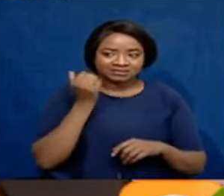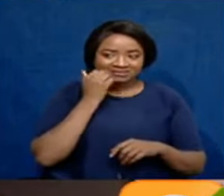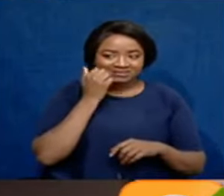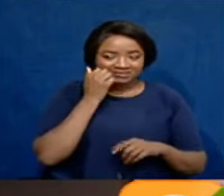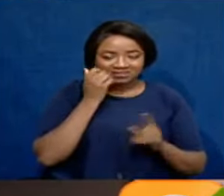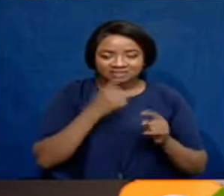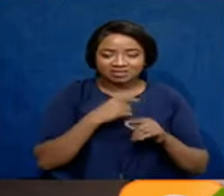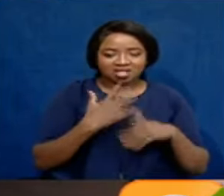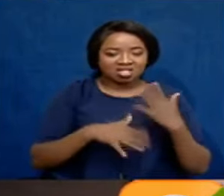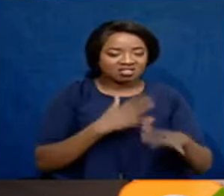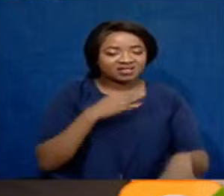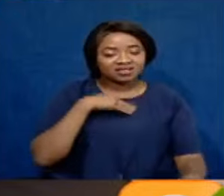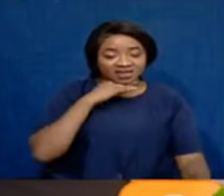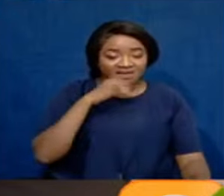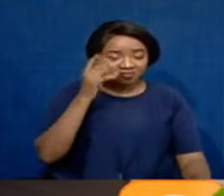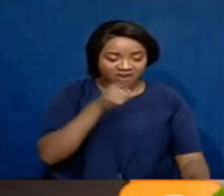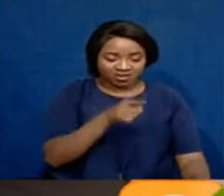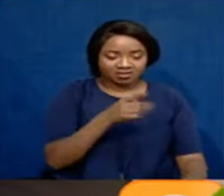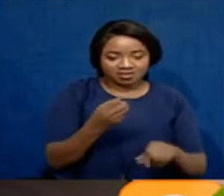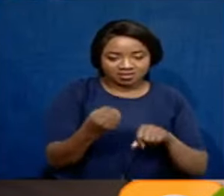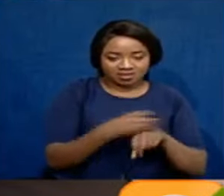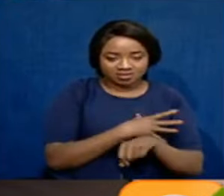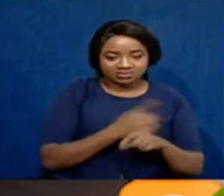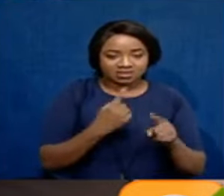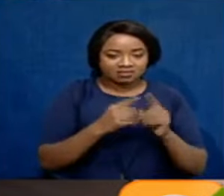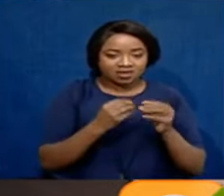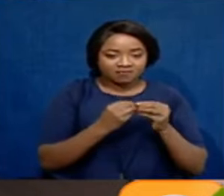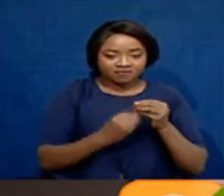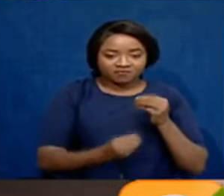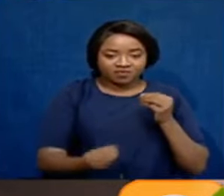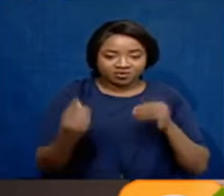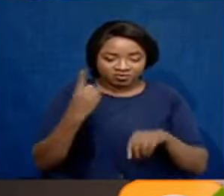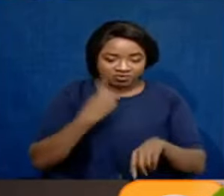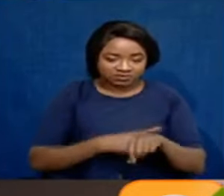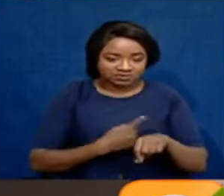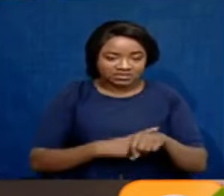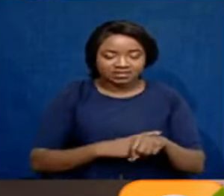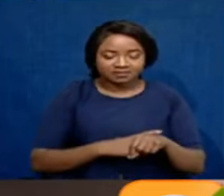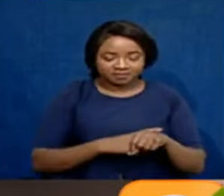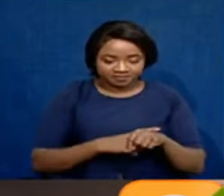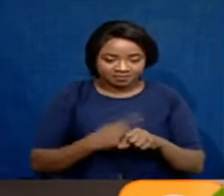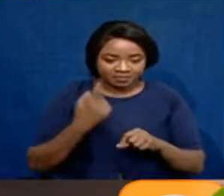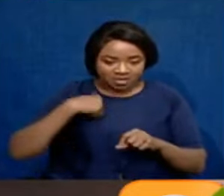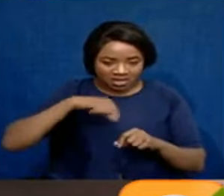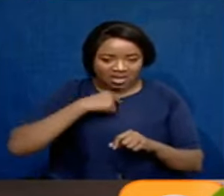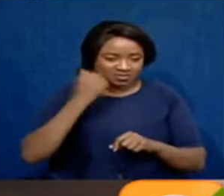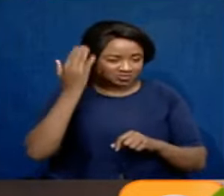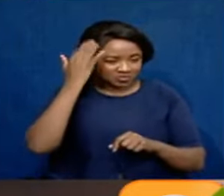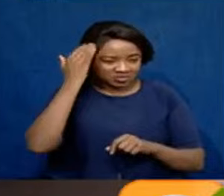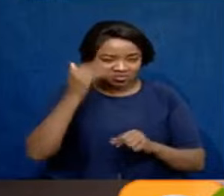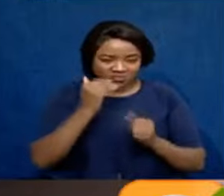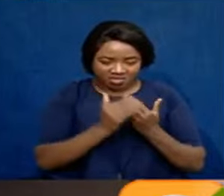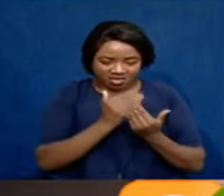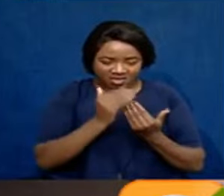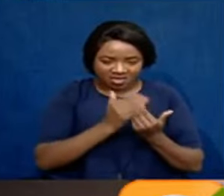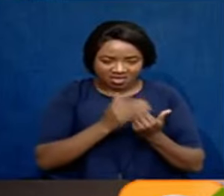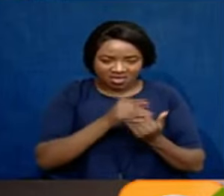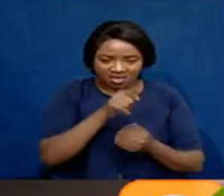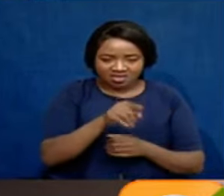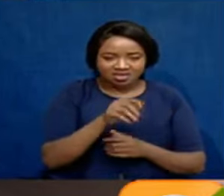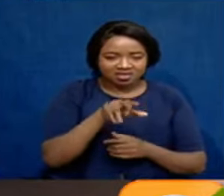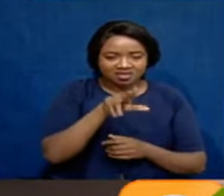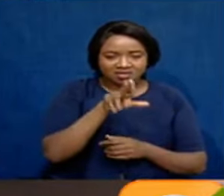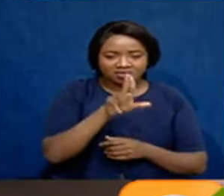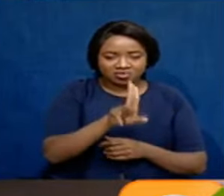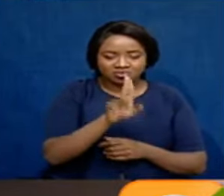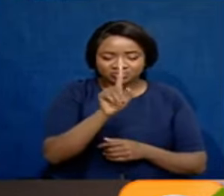He unfortunately passed away from prostate cancer. And for a very long time, we knew we were treating what we call chronic urinary tract infection. Mm-hmm.